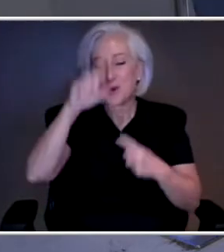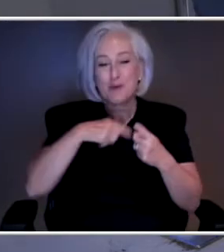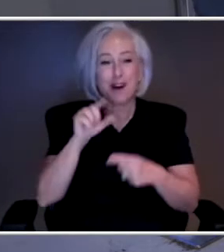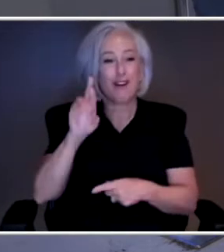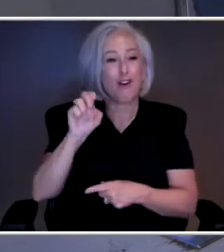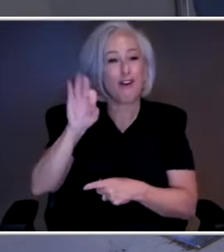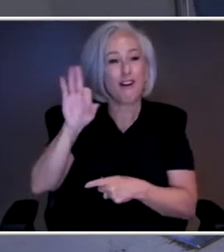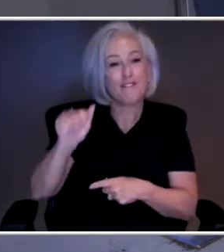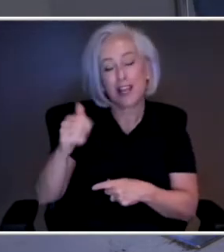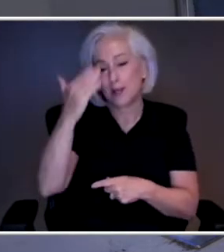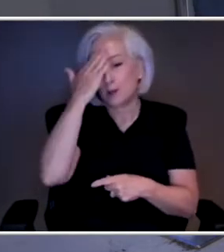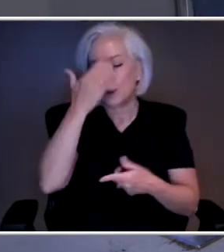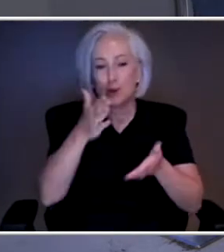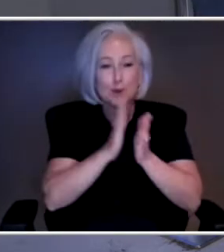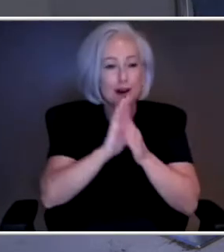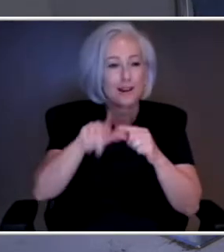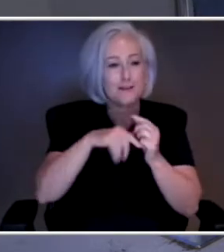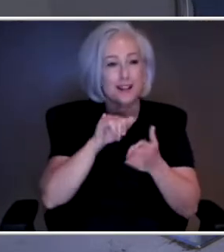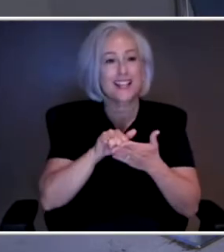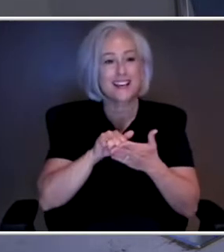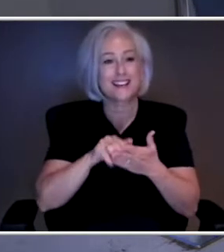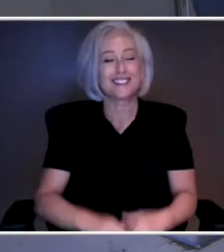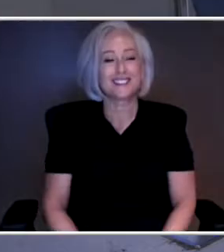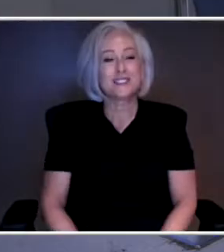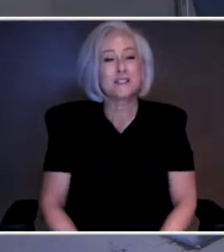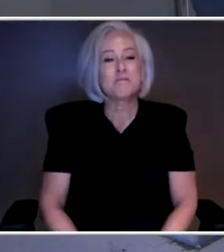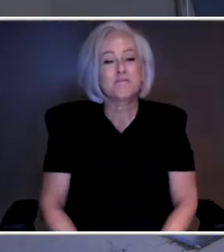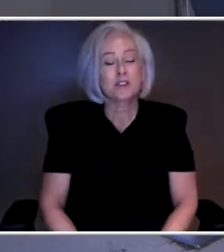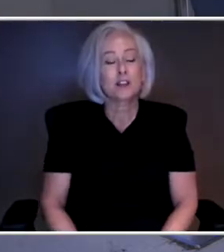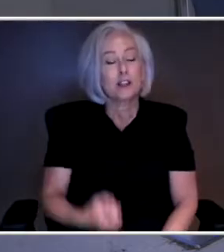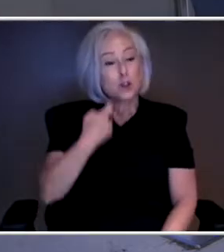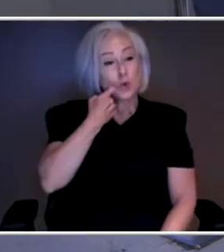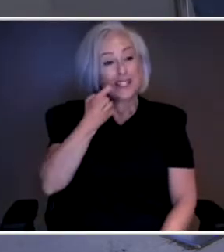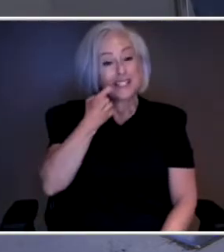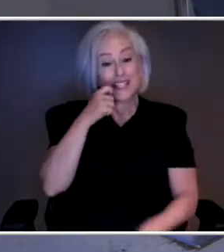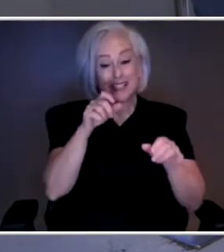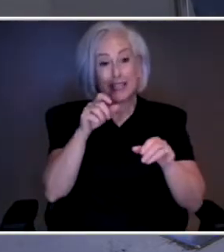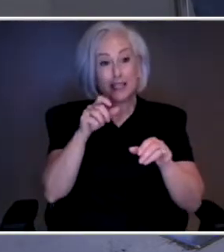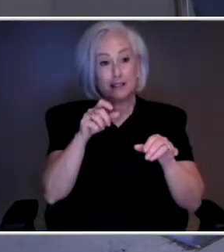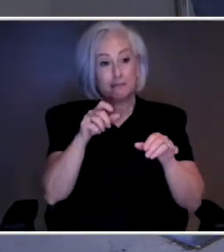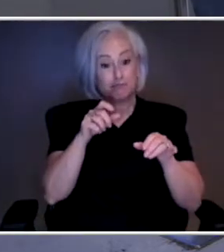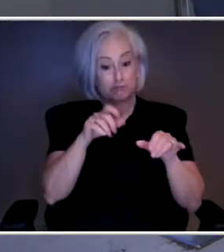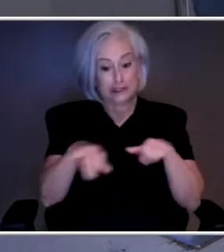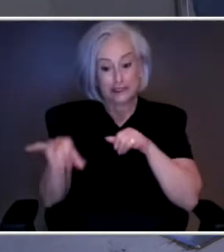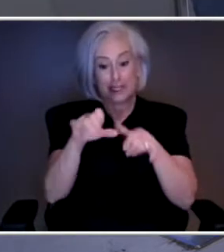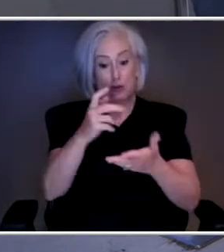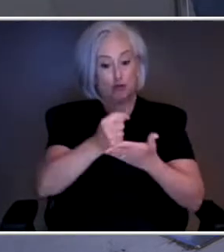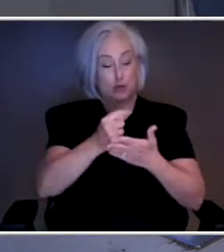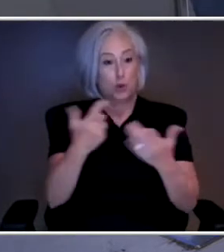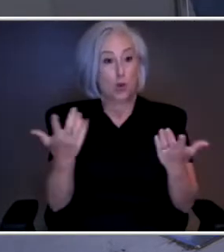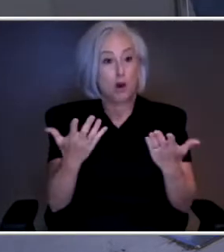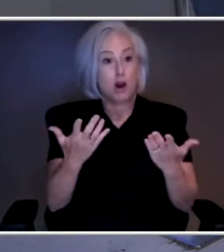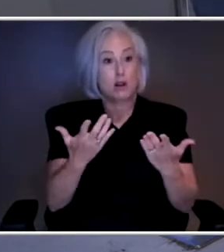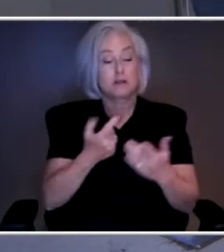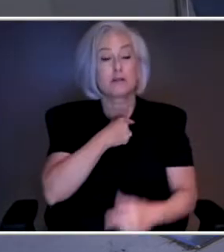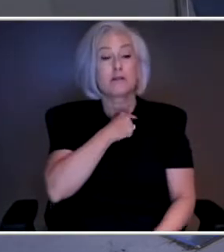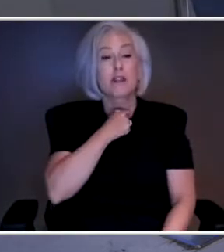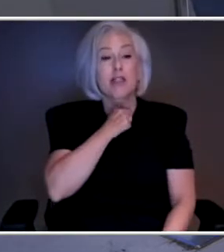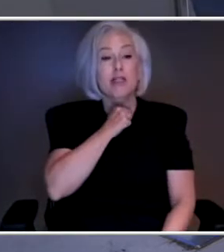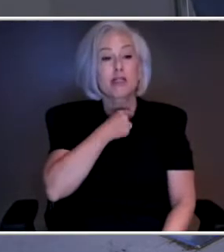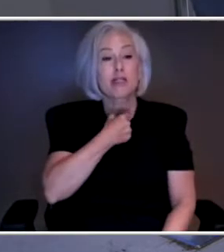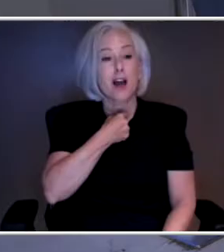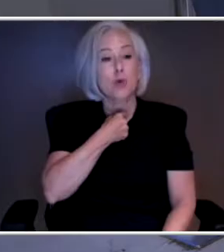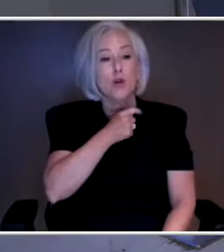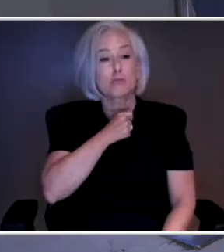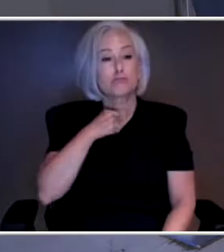ask about it. So until recently, the standard treatment was to remove the thyroid, right? Correct. So,